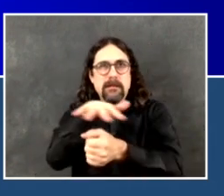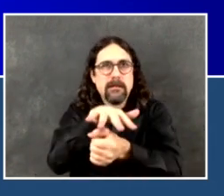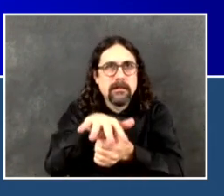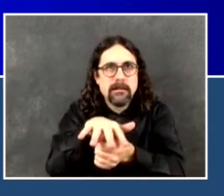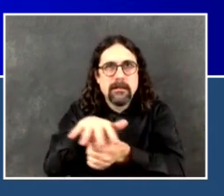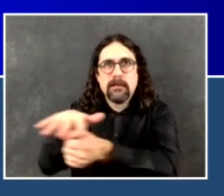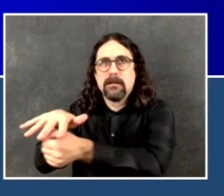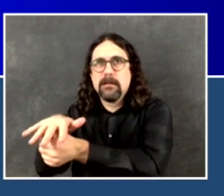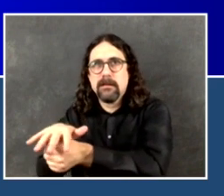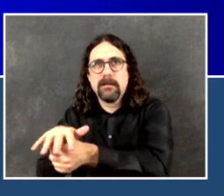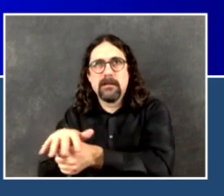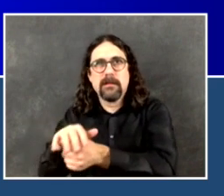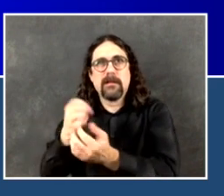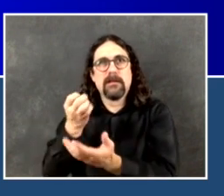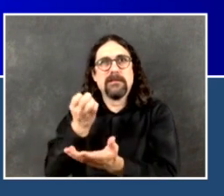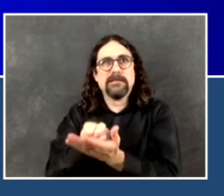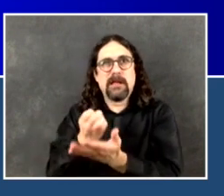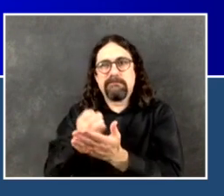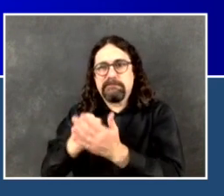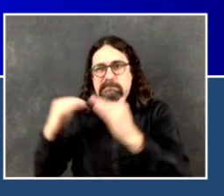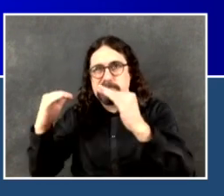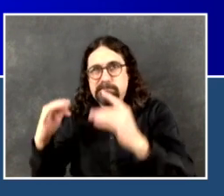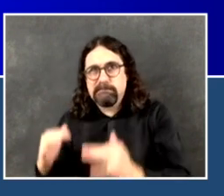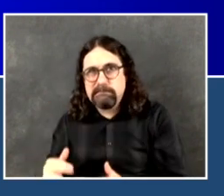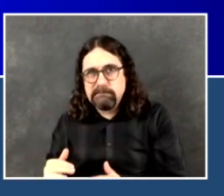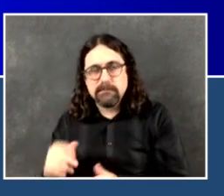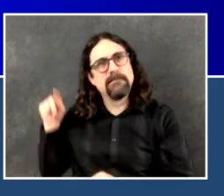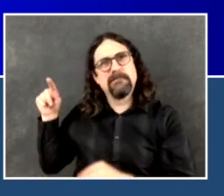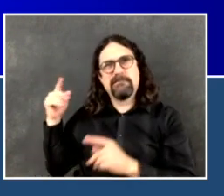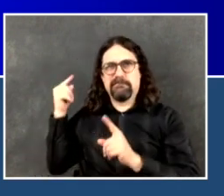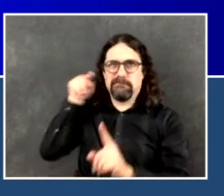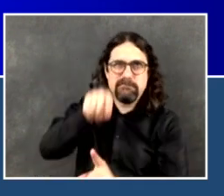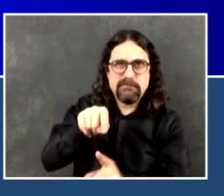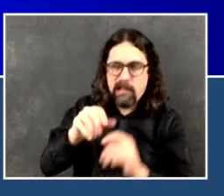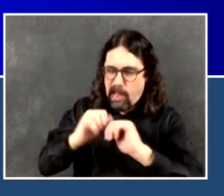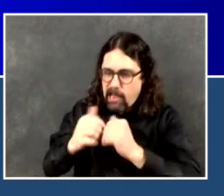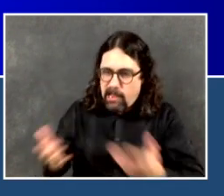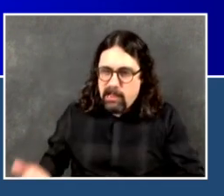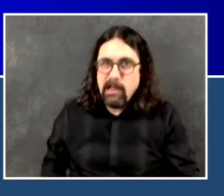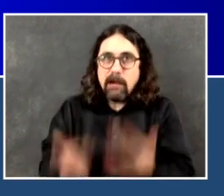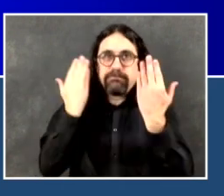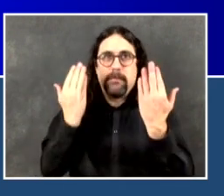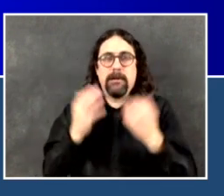and civic life over the last half century in this city.